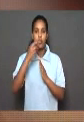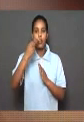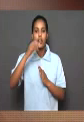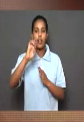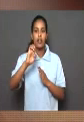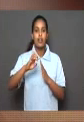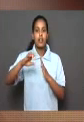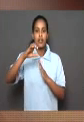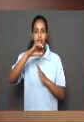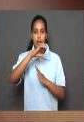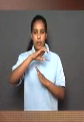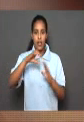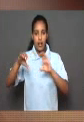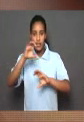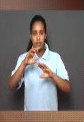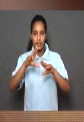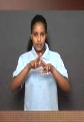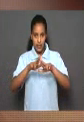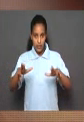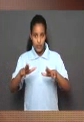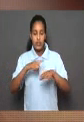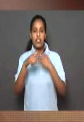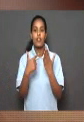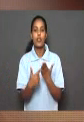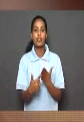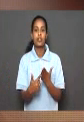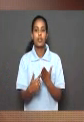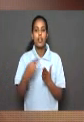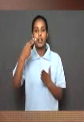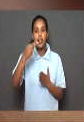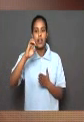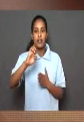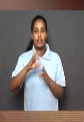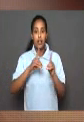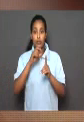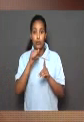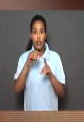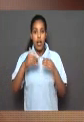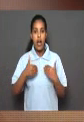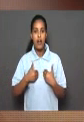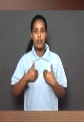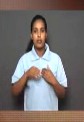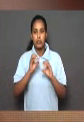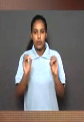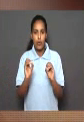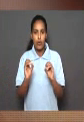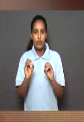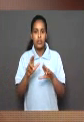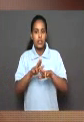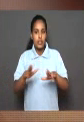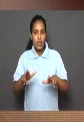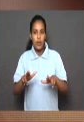is chemically stable. Therefore, helium does not have any known